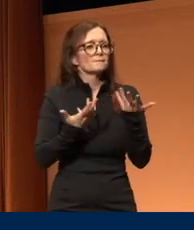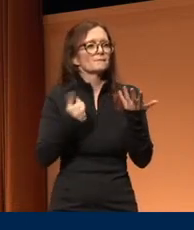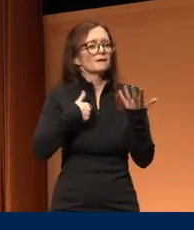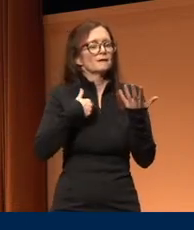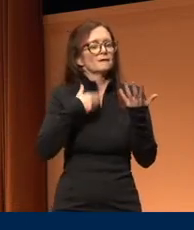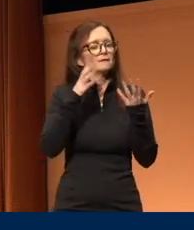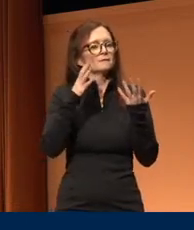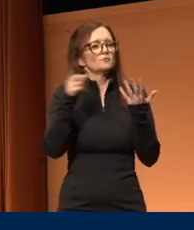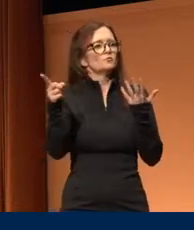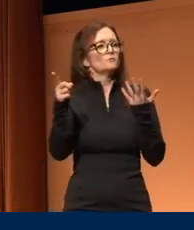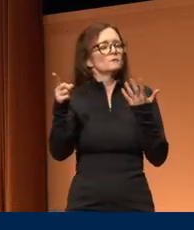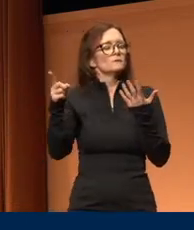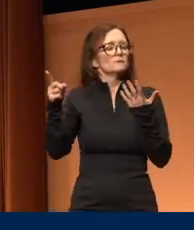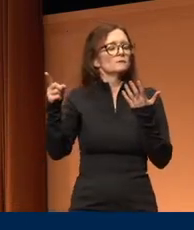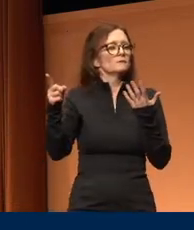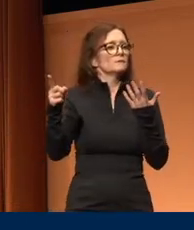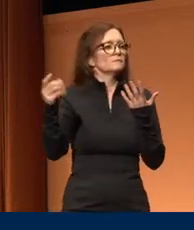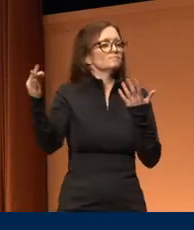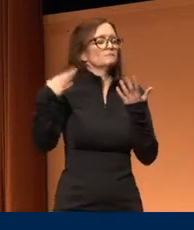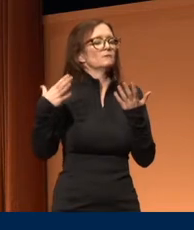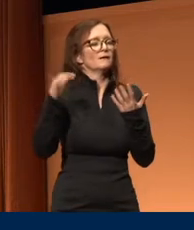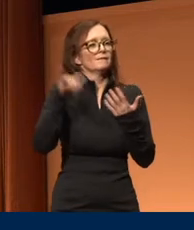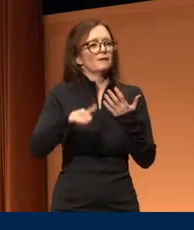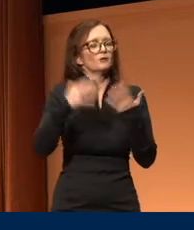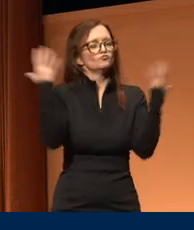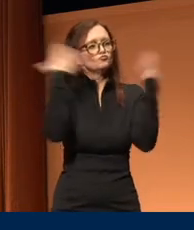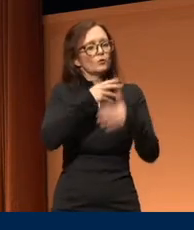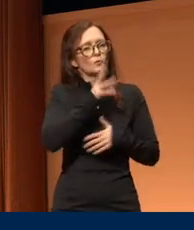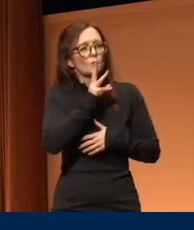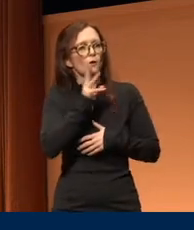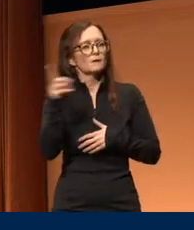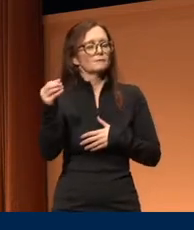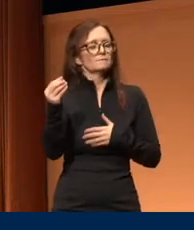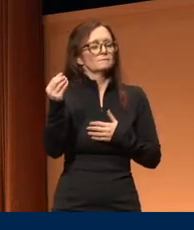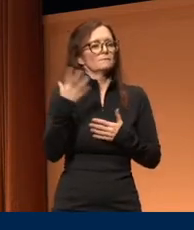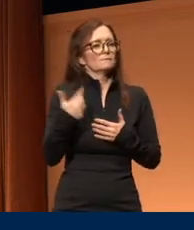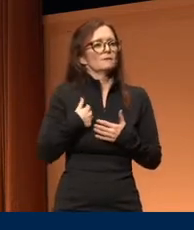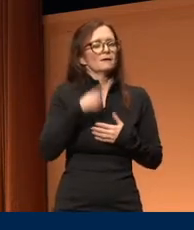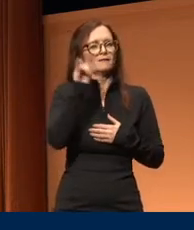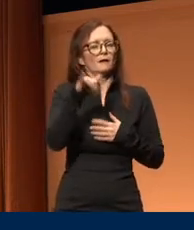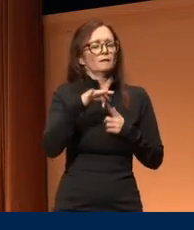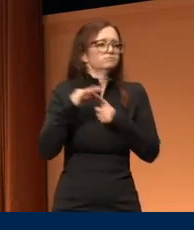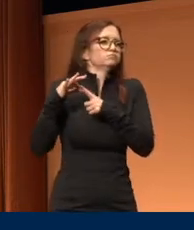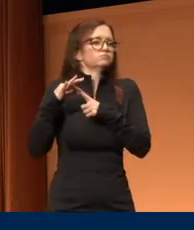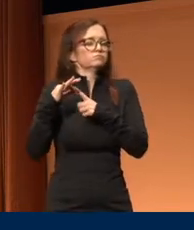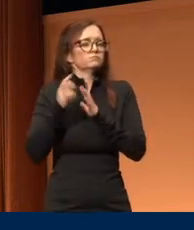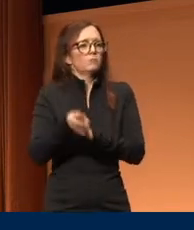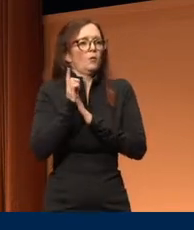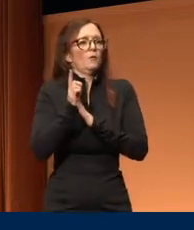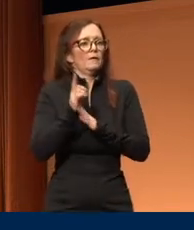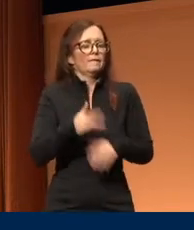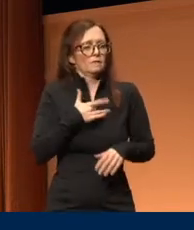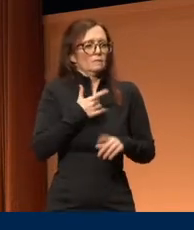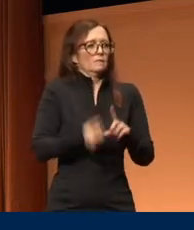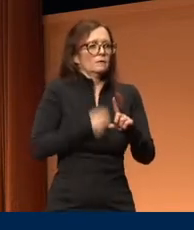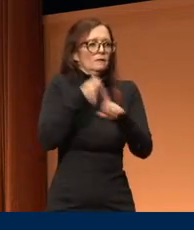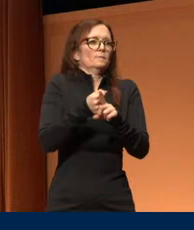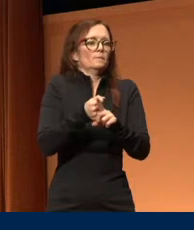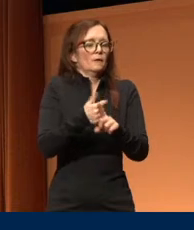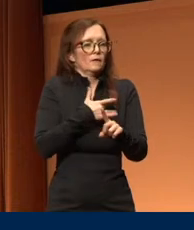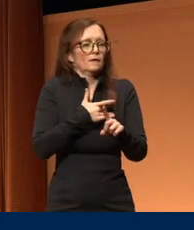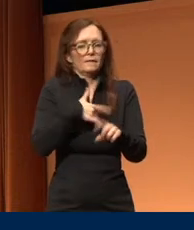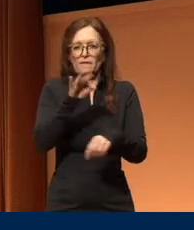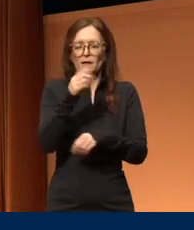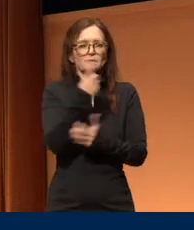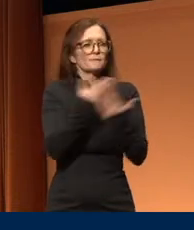passage in Darkwater, and it's one of those rare moments in a philosopher's life where you find something that